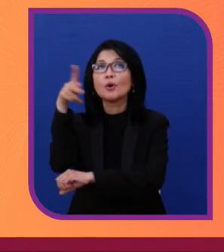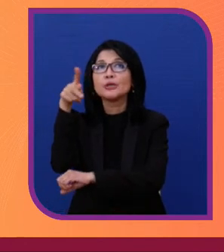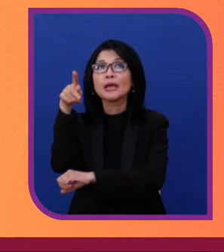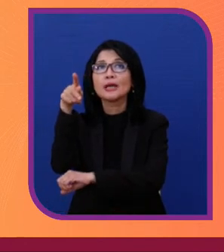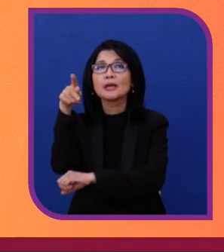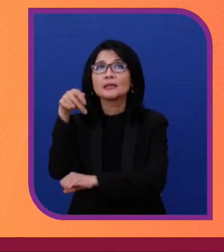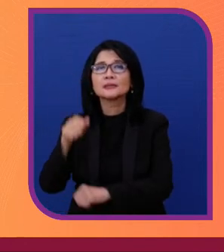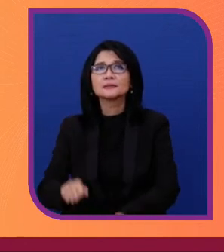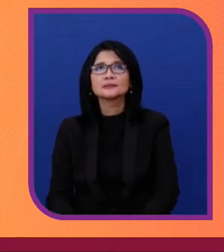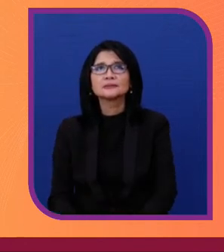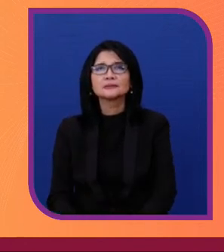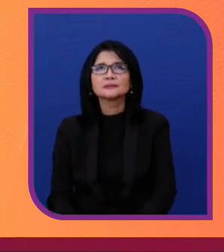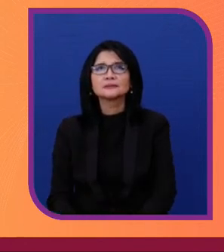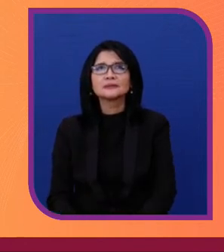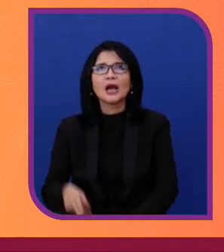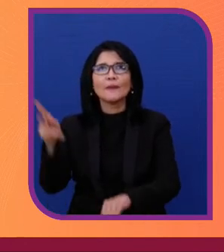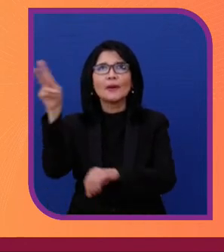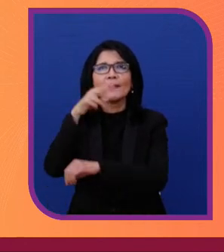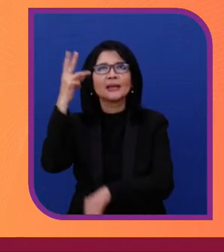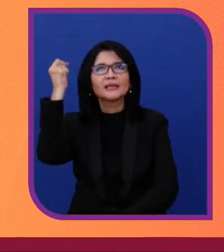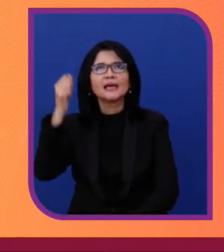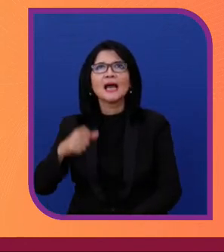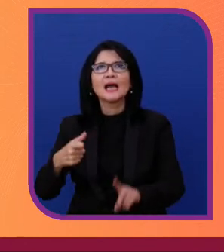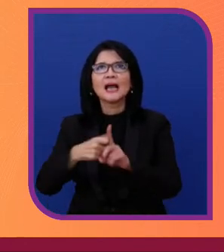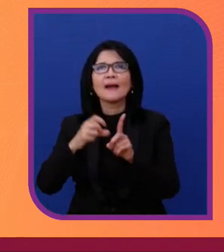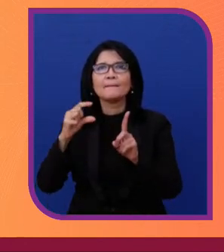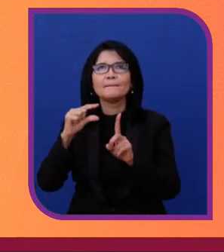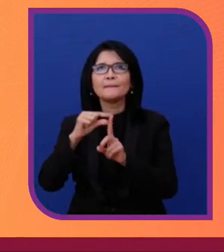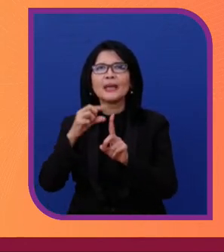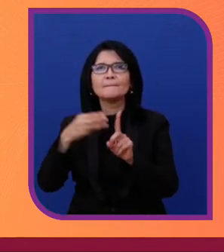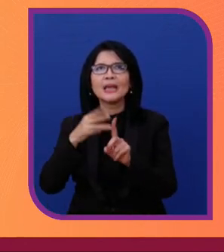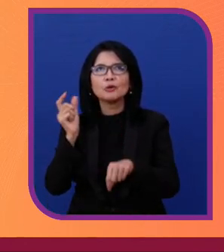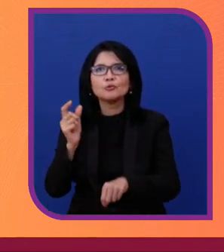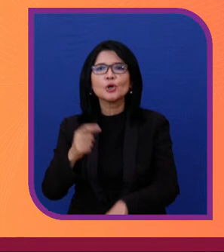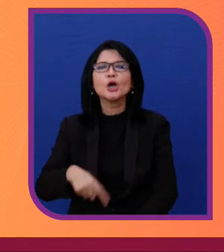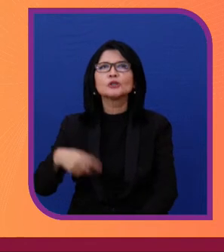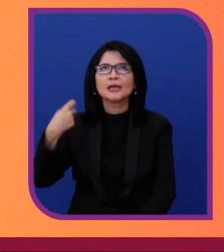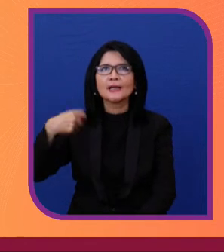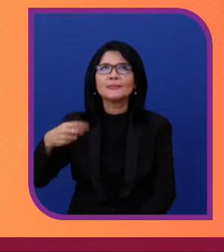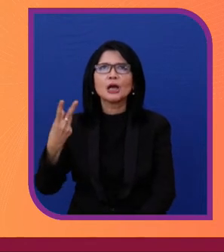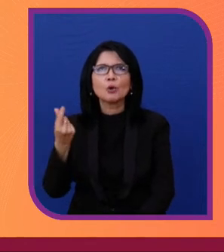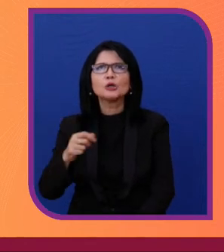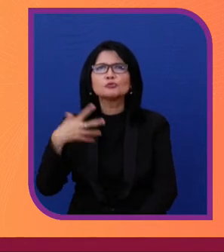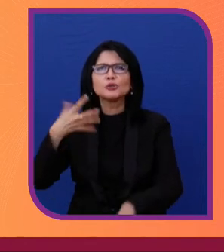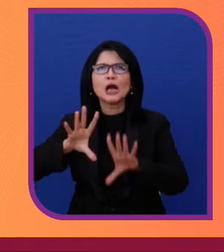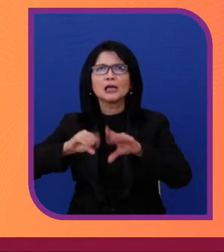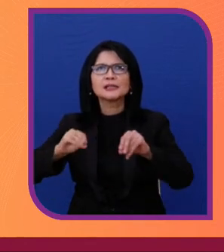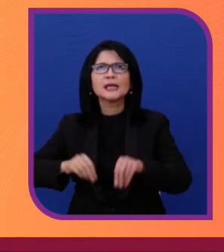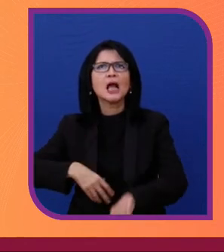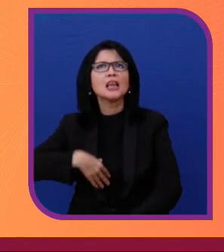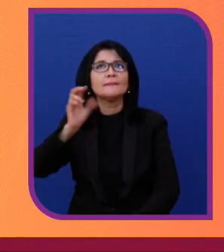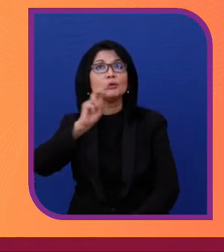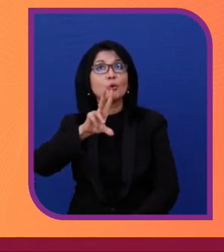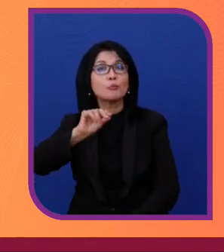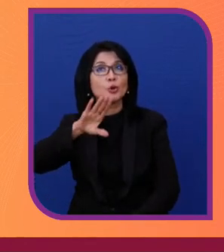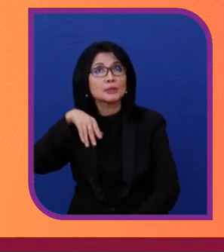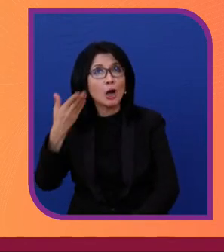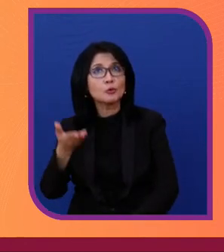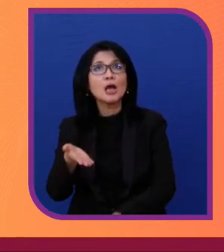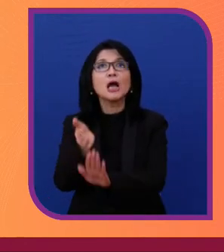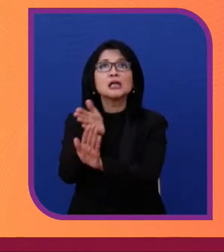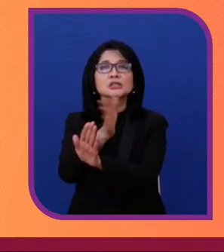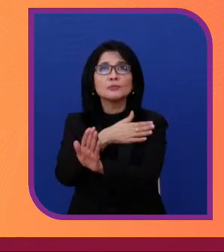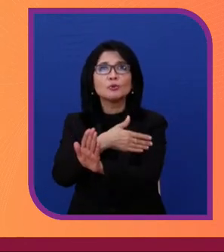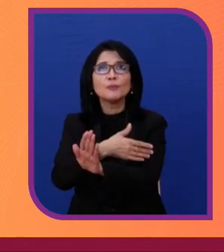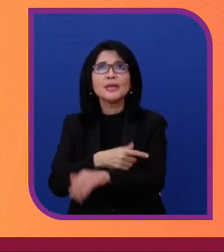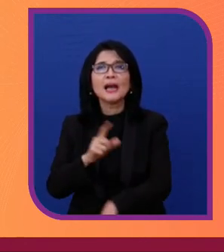offerman has been working for the Ministry of finance of Indonesia for more than two years before yesterday Jendral in the thousand